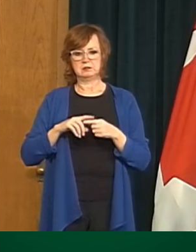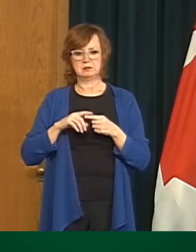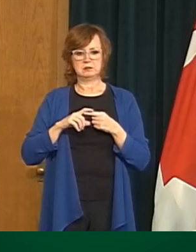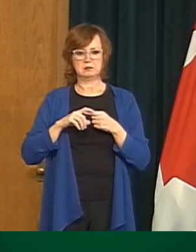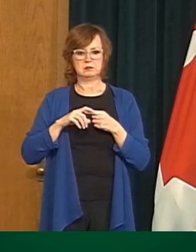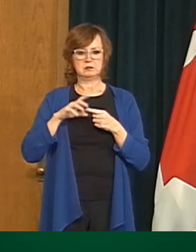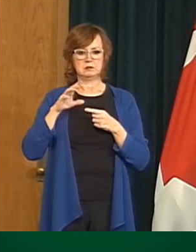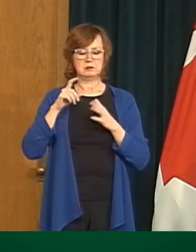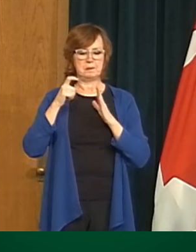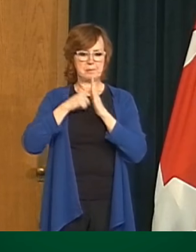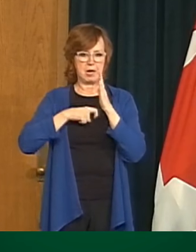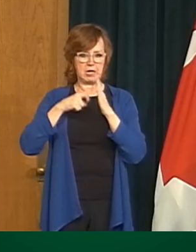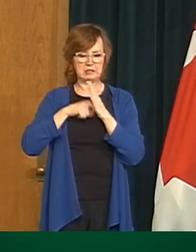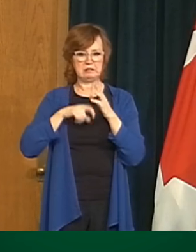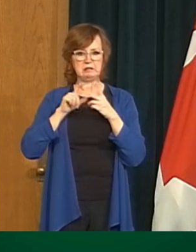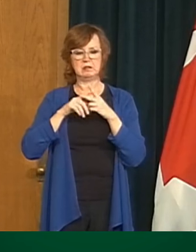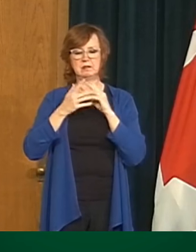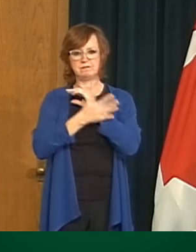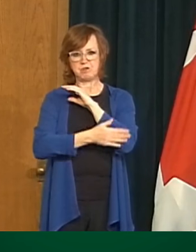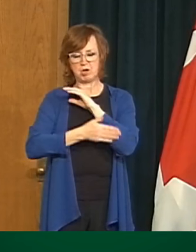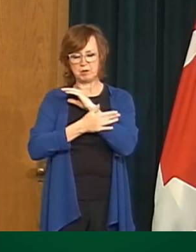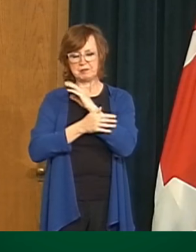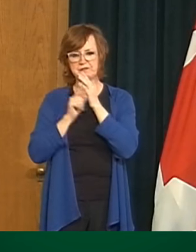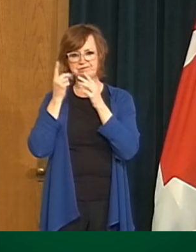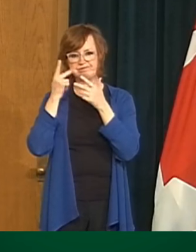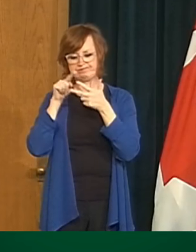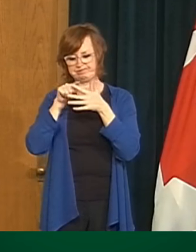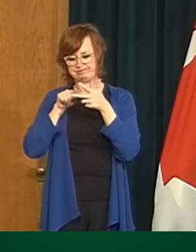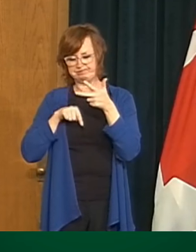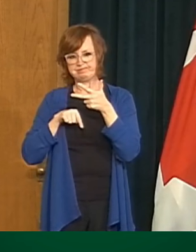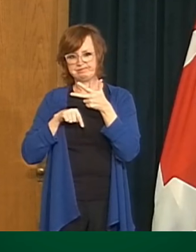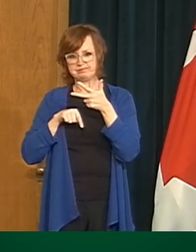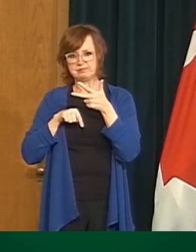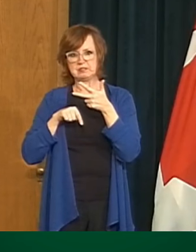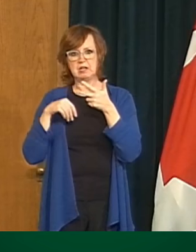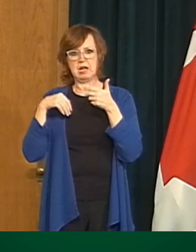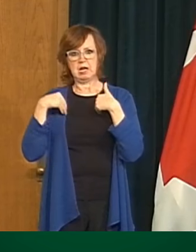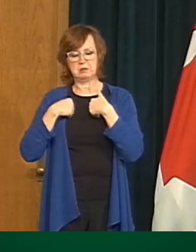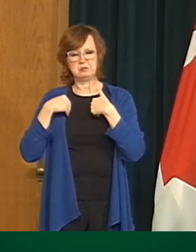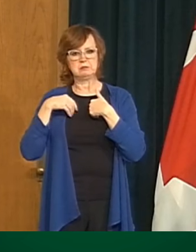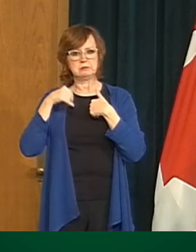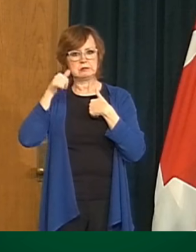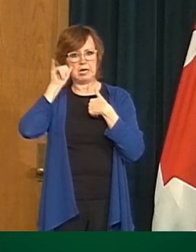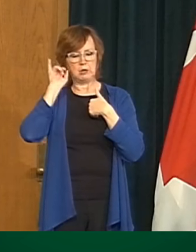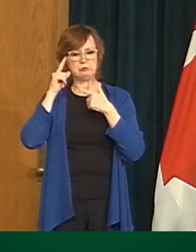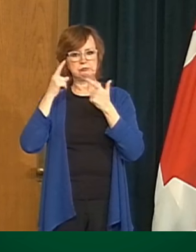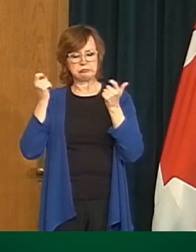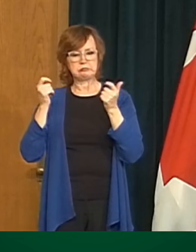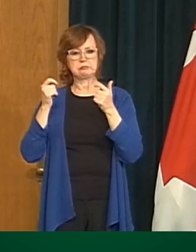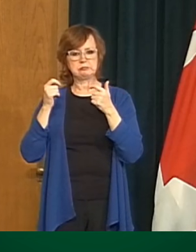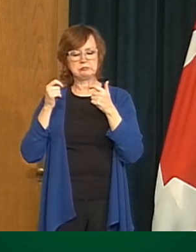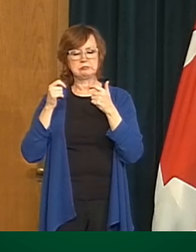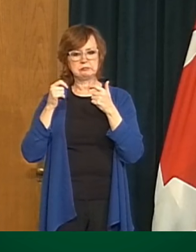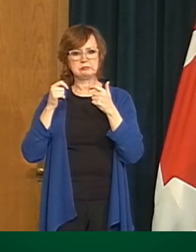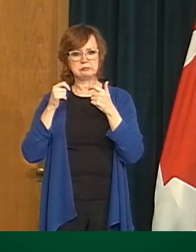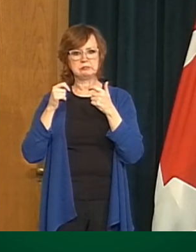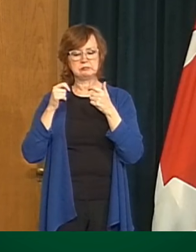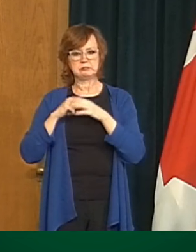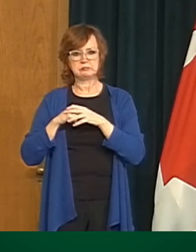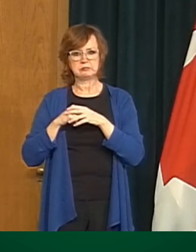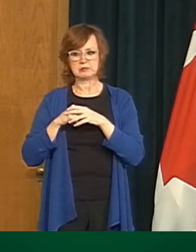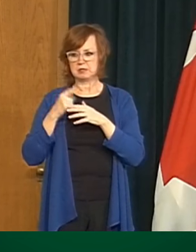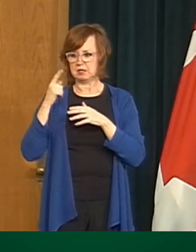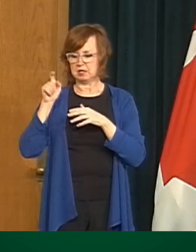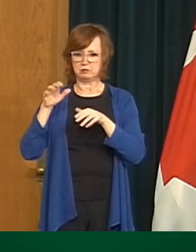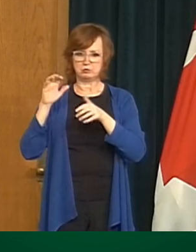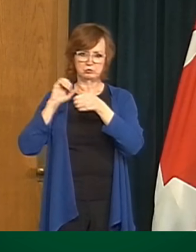industry, in the agricultural industry, most particularly in our livestock industry here today. And we are working very closely with our federal government,